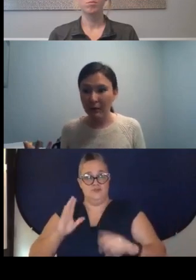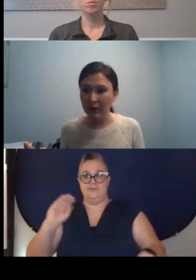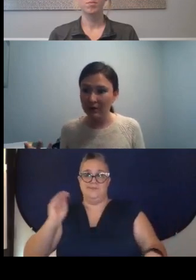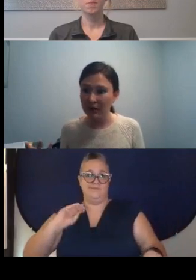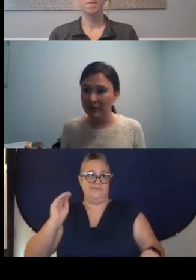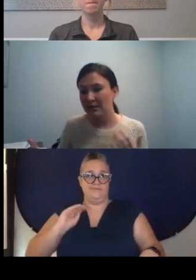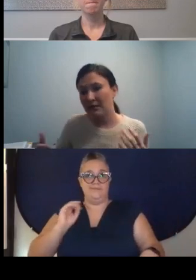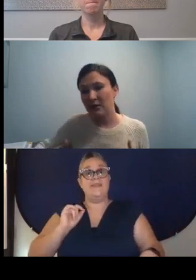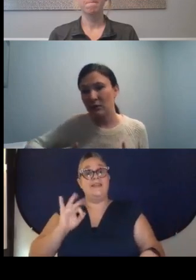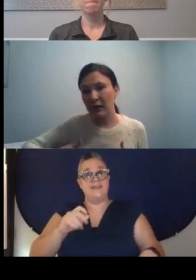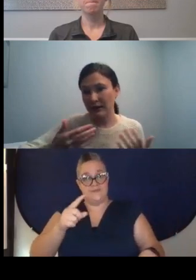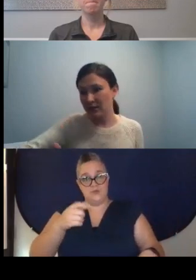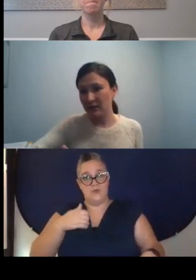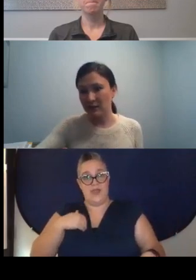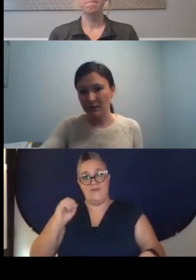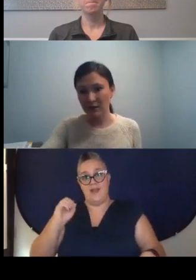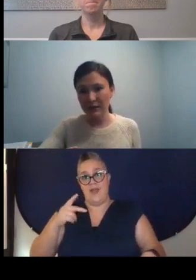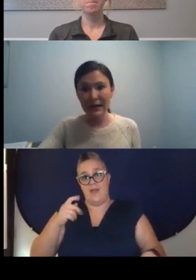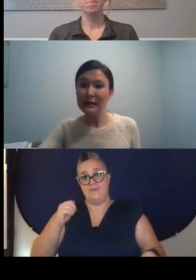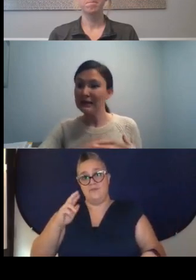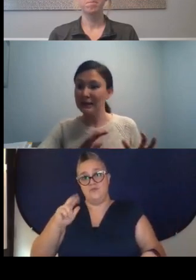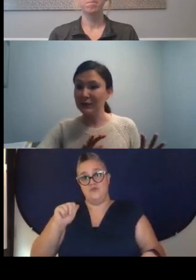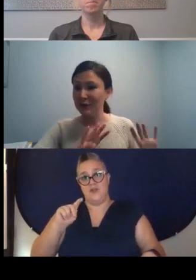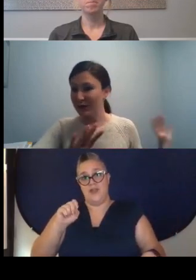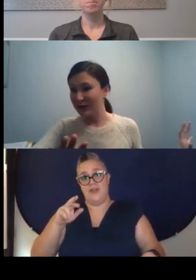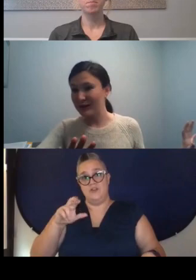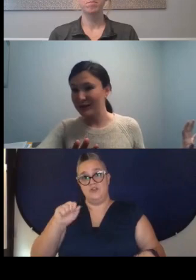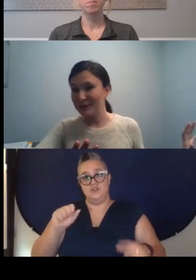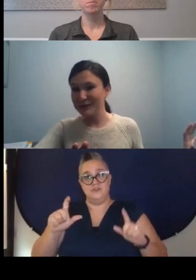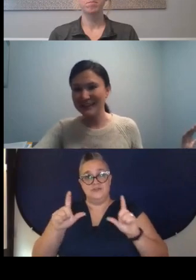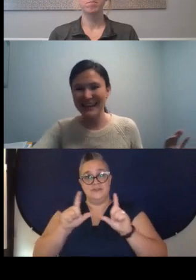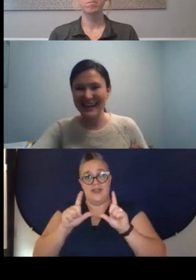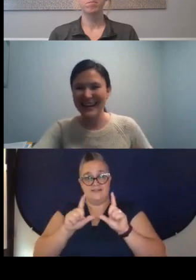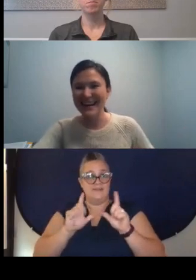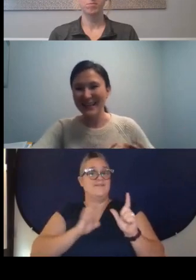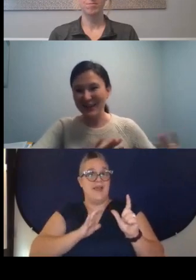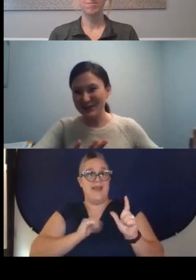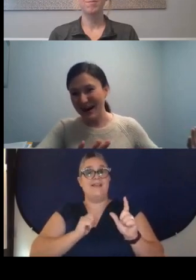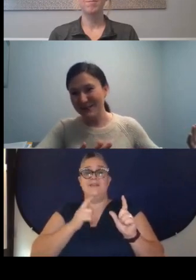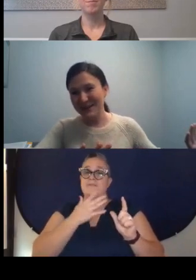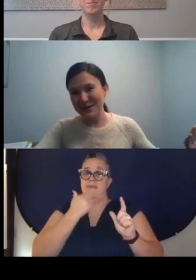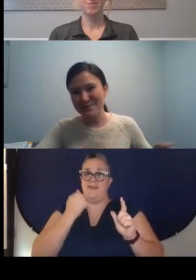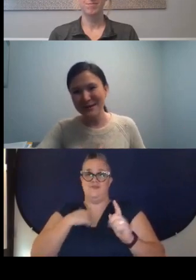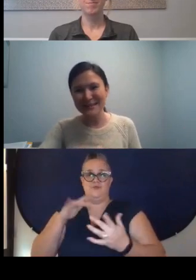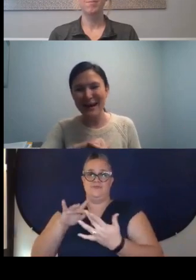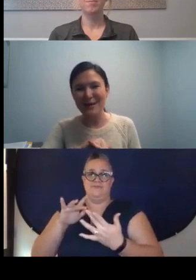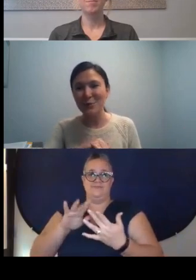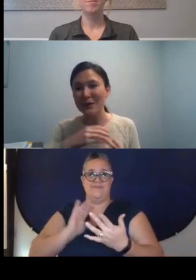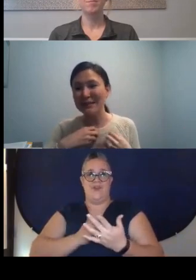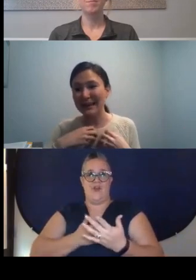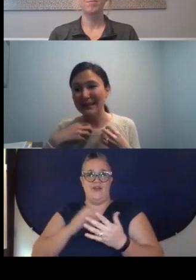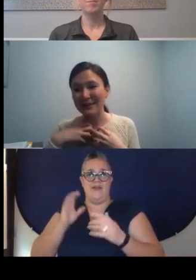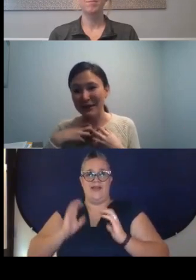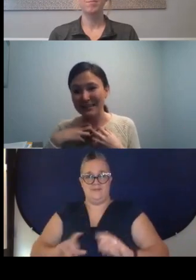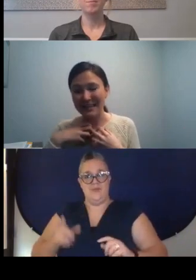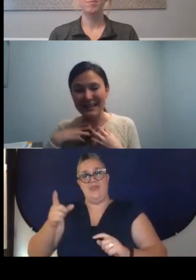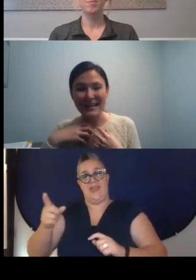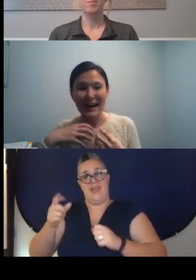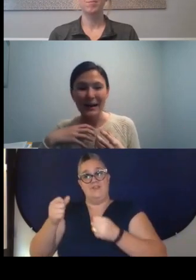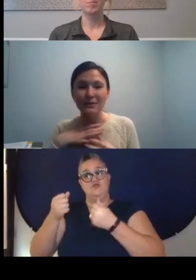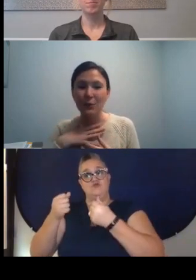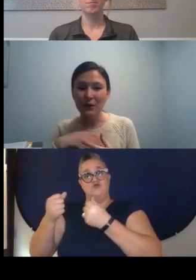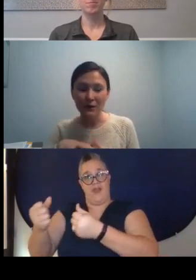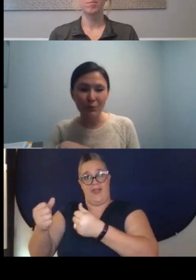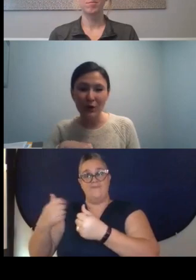who has your operator's license and you would like to look at that, definitely go look at our customers. They drive the equipment. We sell it and fix